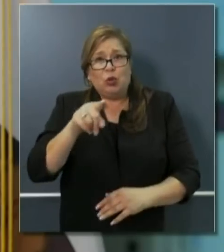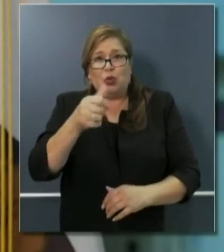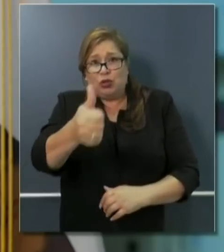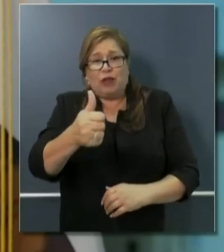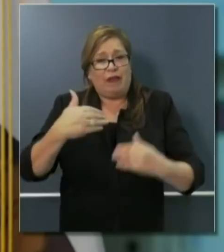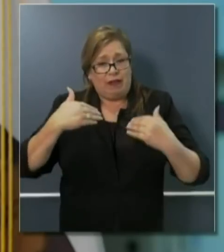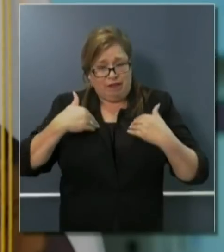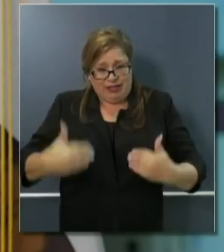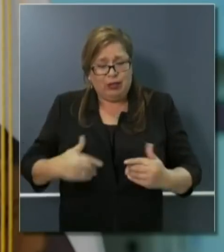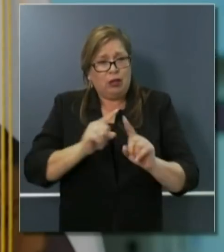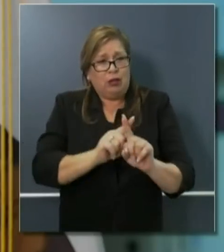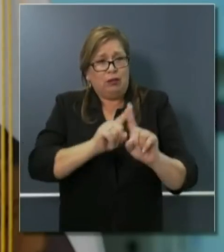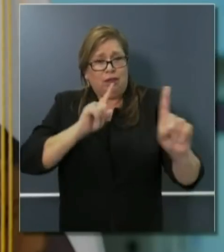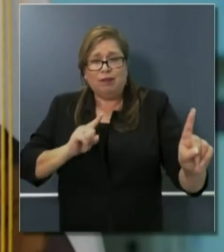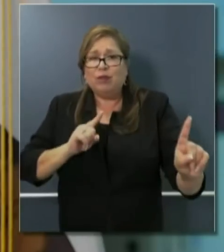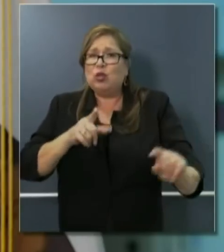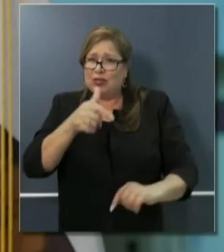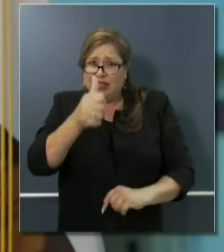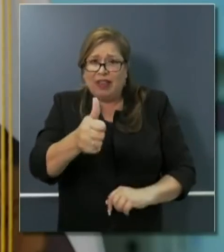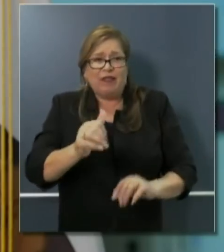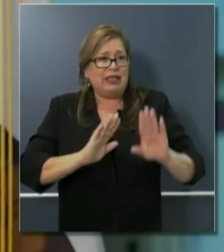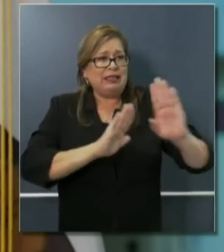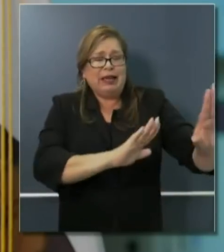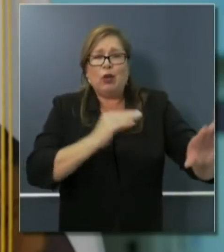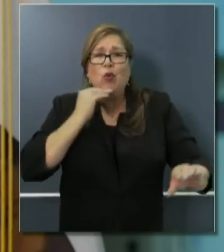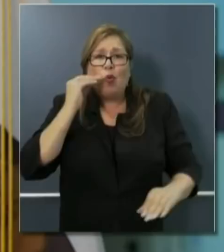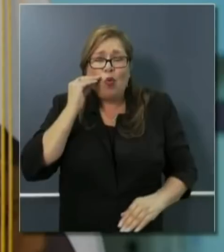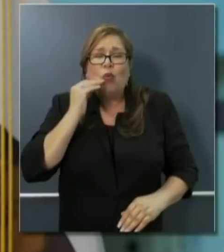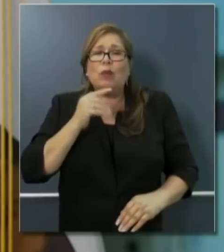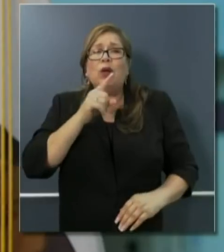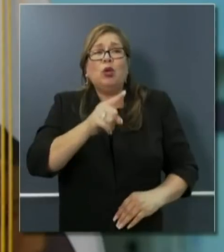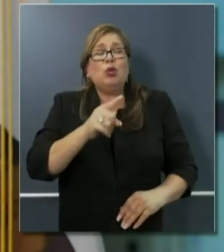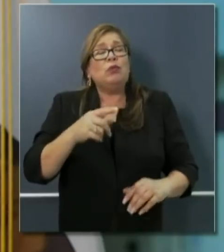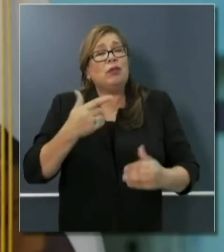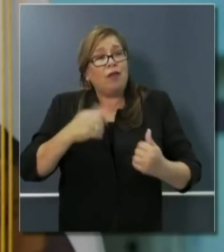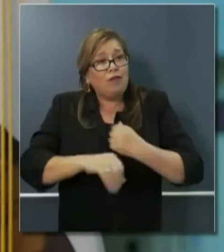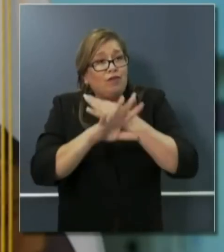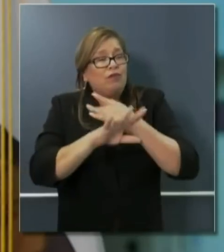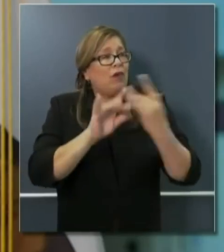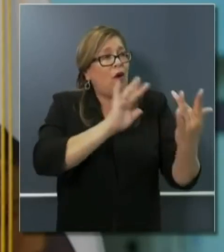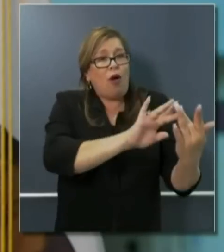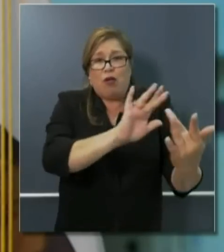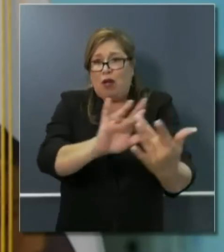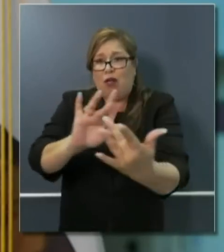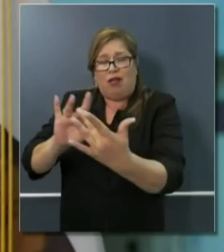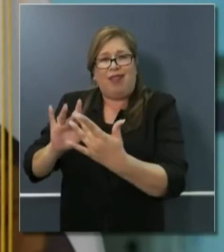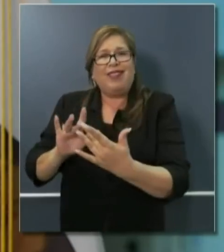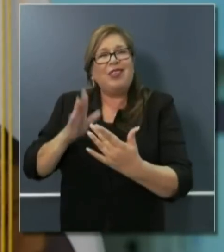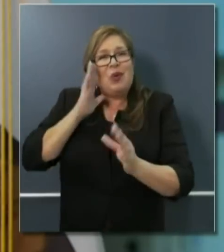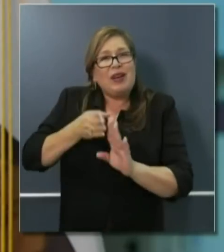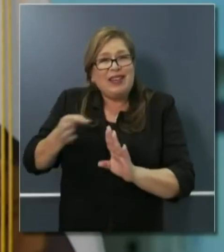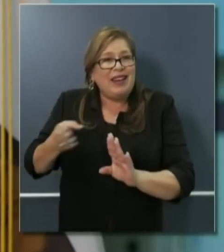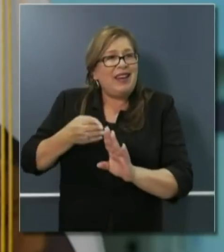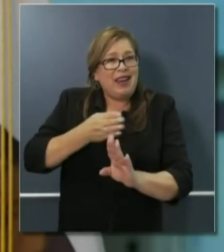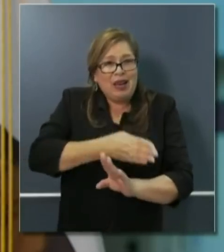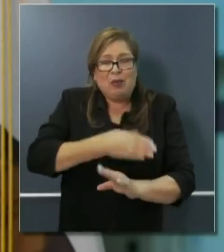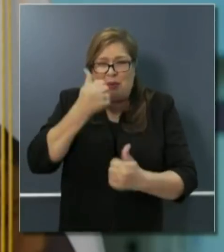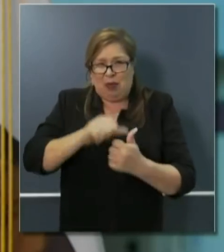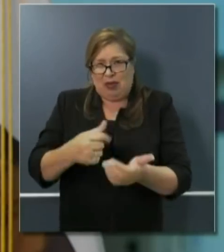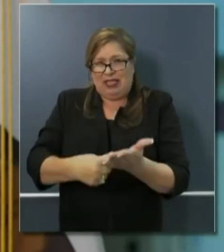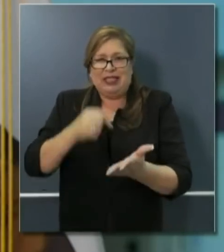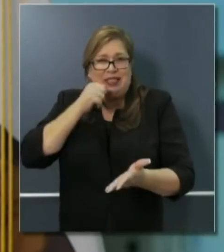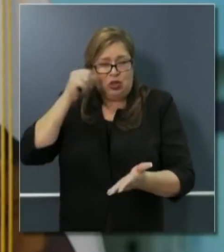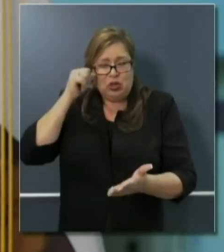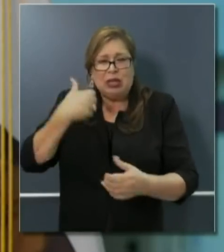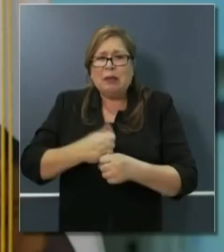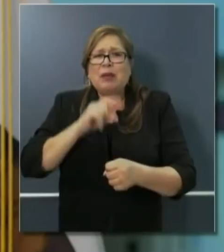physical distancing. Stay home, connect with others, make sure we're doing the neighbor-to-neighbor program, which we discussed yesterday, making sure we're